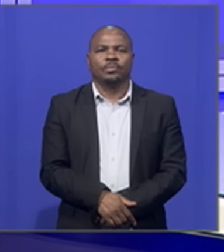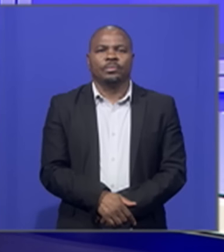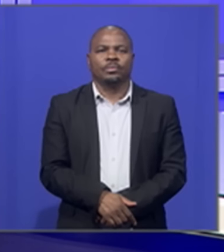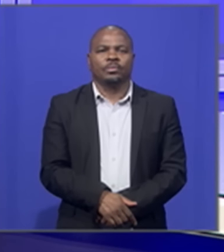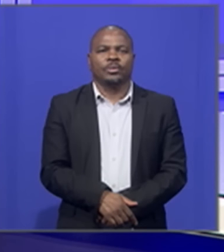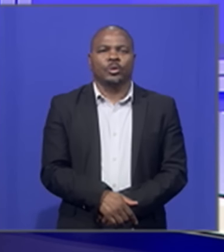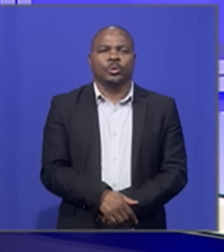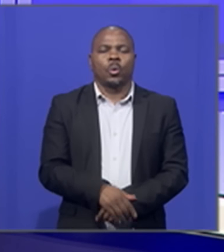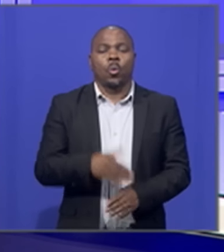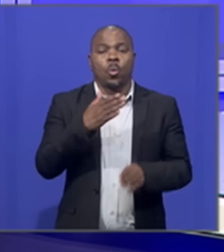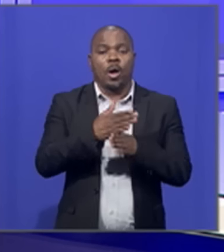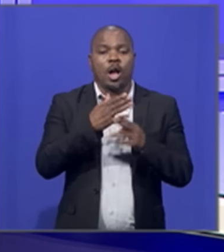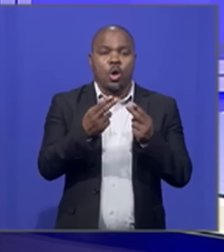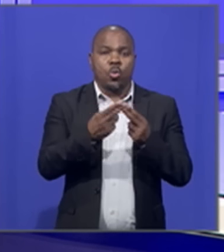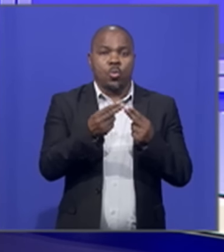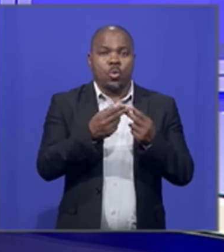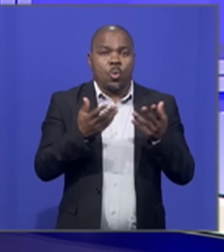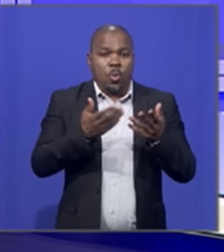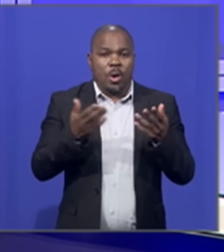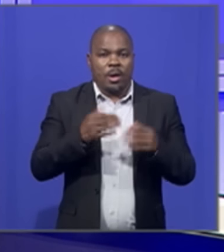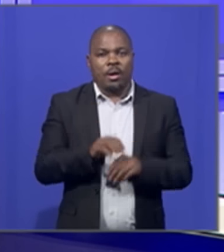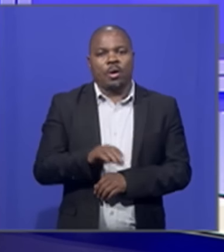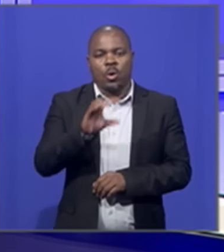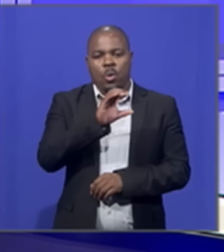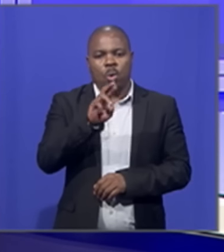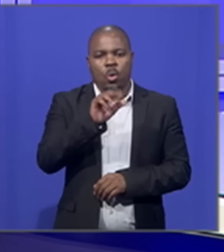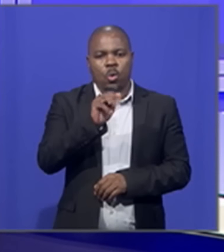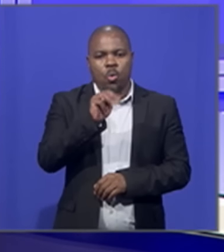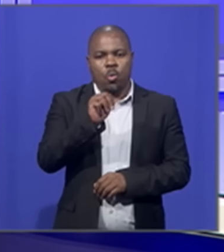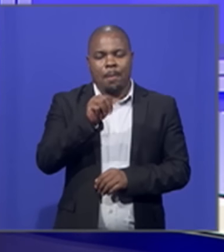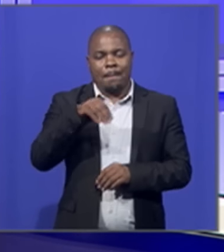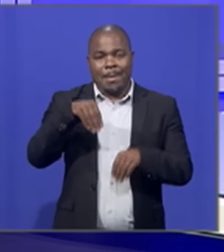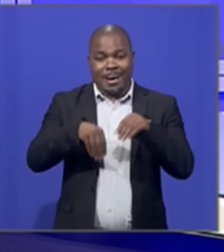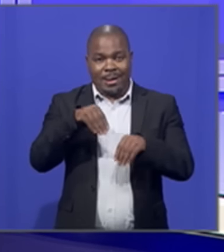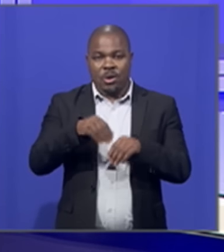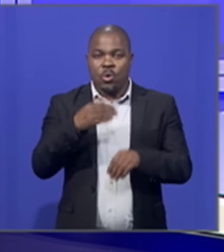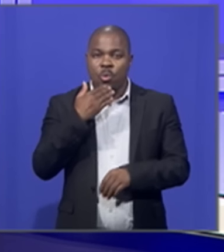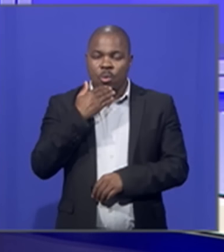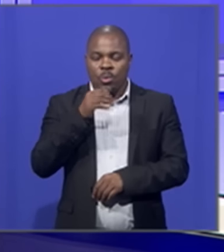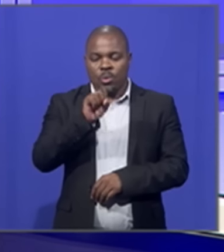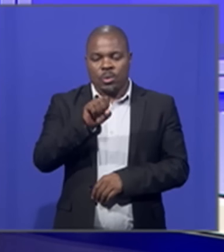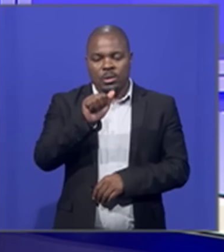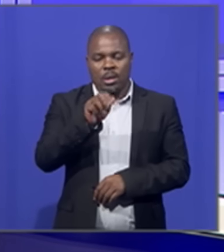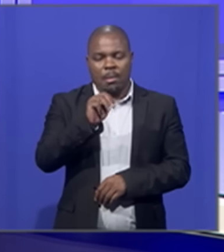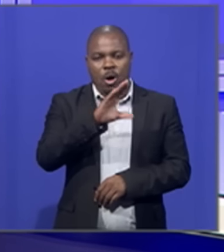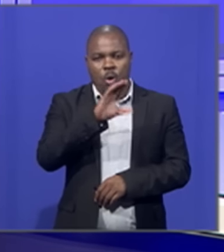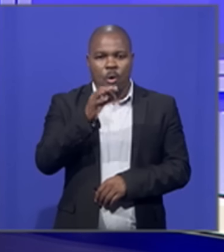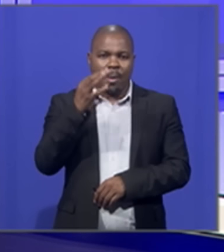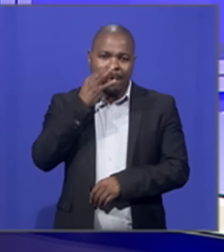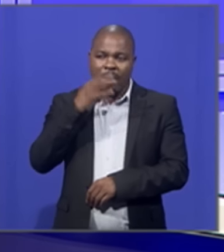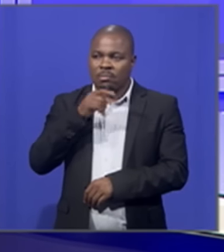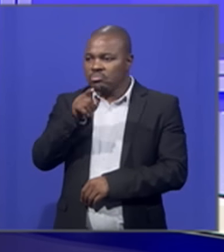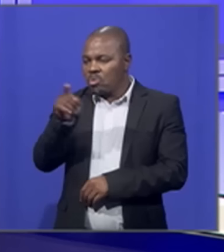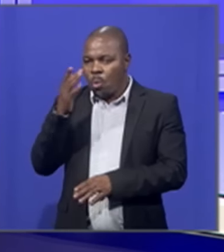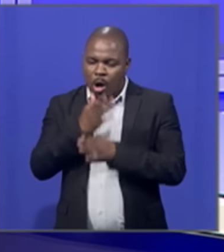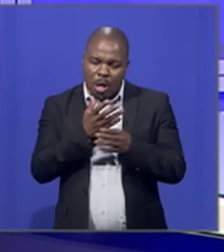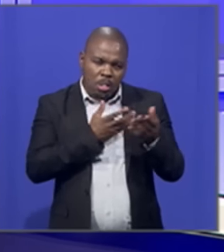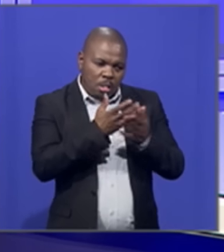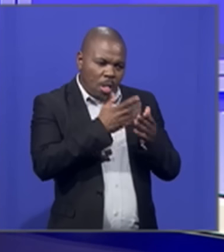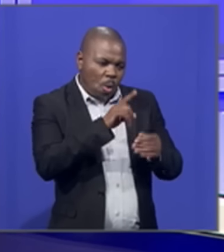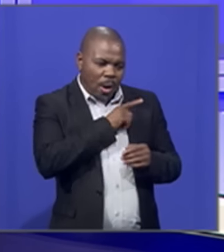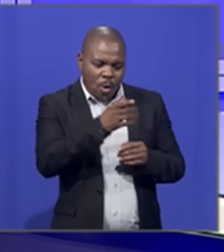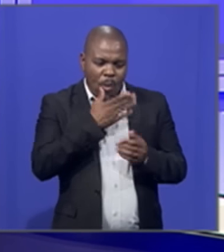Diunione tša bašomi ka khamphani ya tšweletšo ya Kromo Samanco di re di tla boledišana le khamphani yeo ka tshepo ya go fokotša palo ya